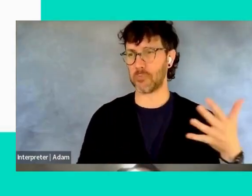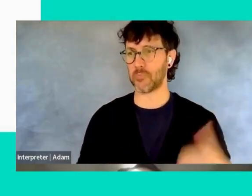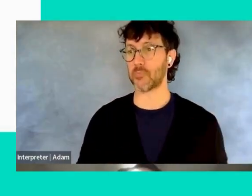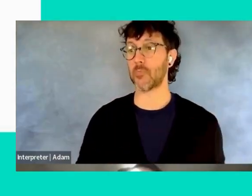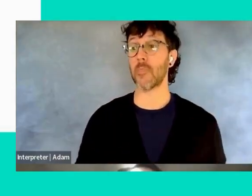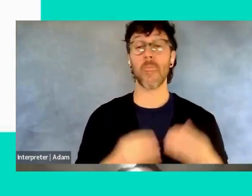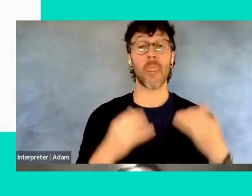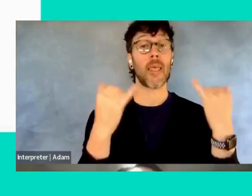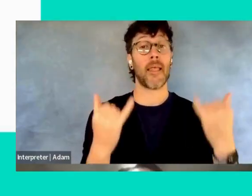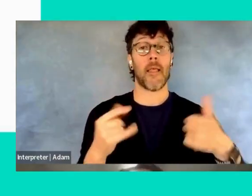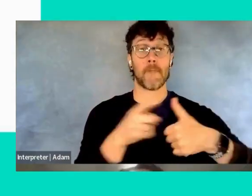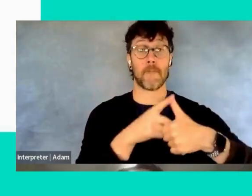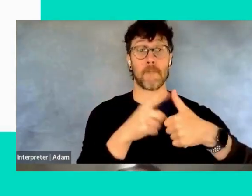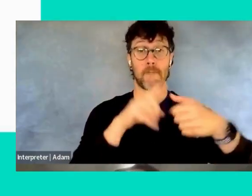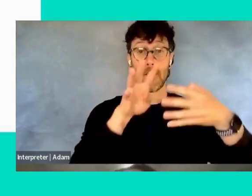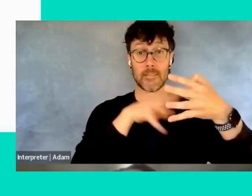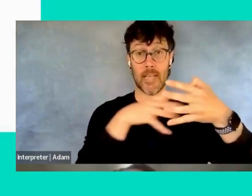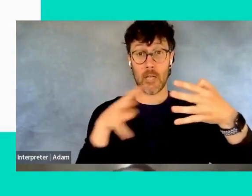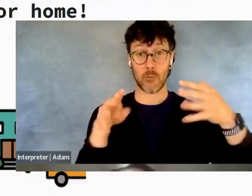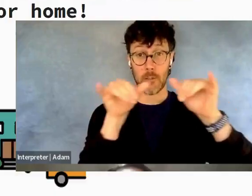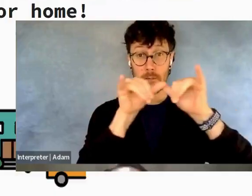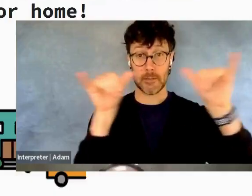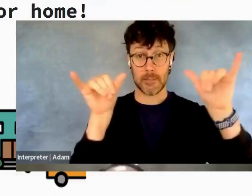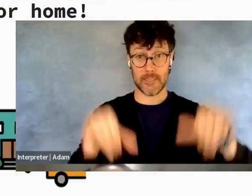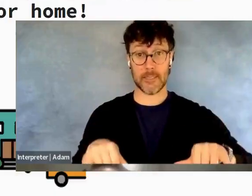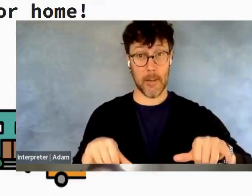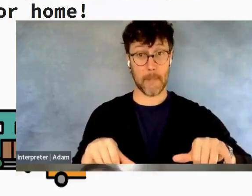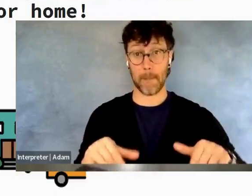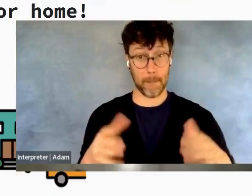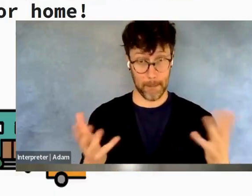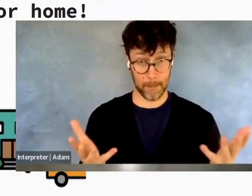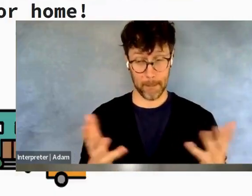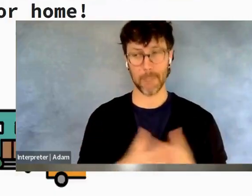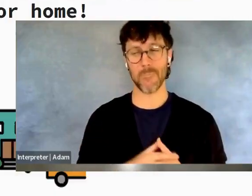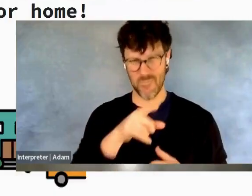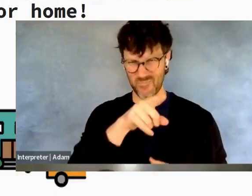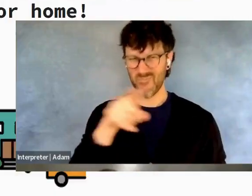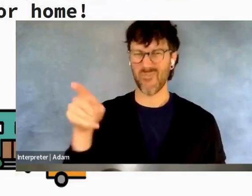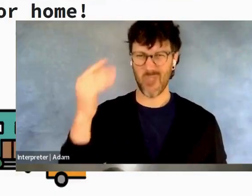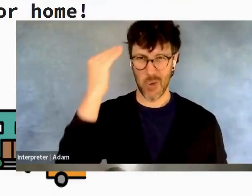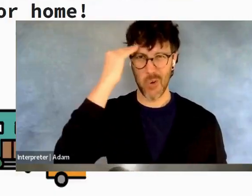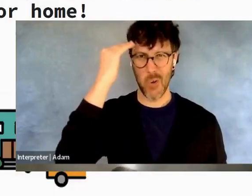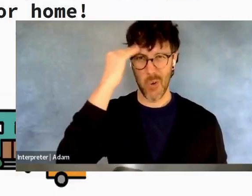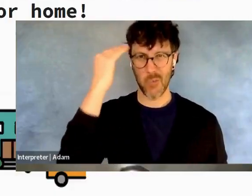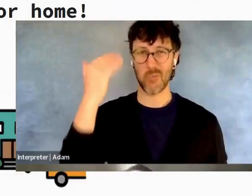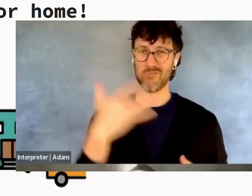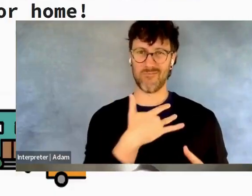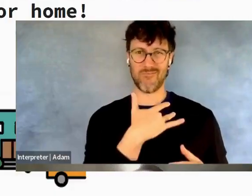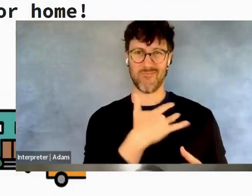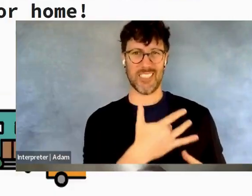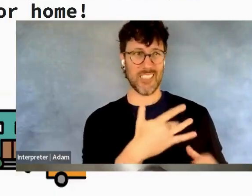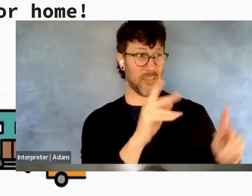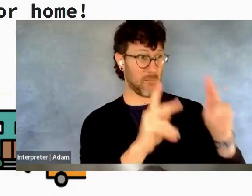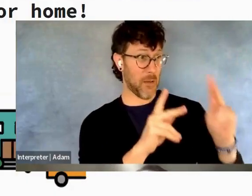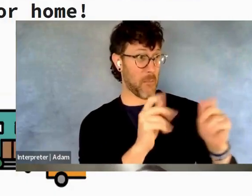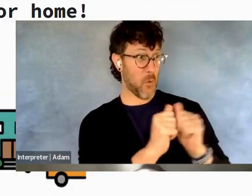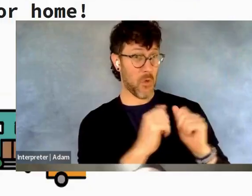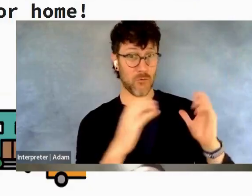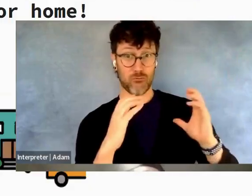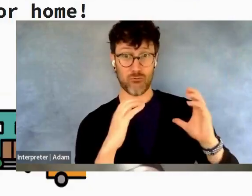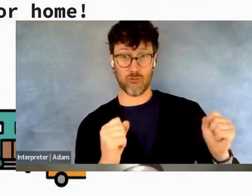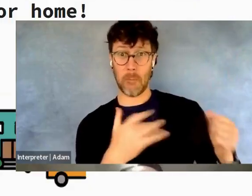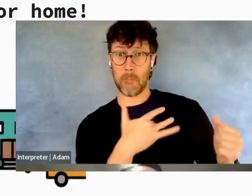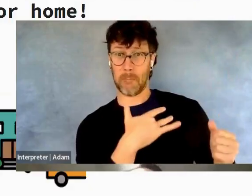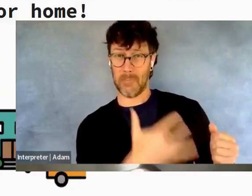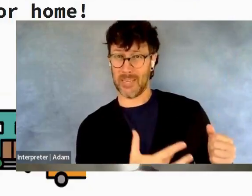All right, so let's get started with schedule systems. As we know, a lot of individuals with charge syndrome do really well with the